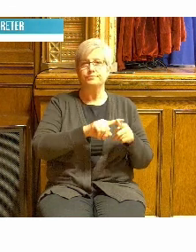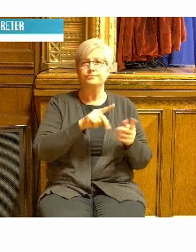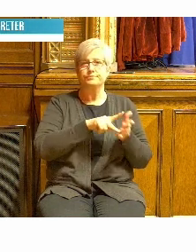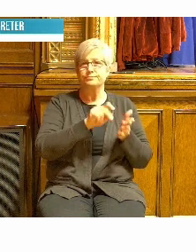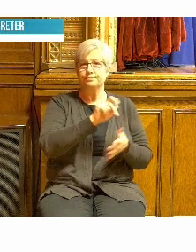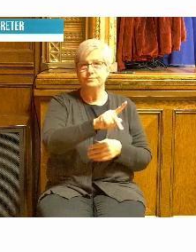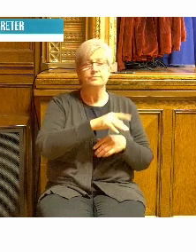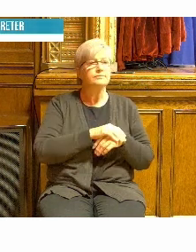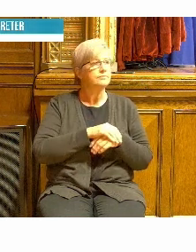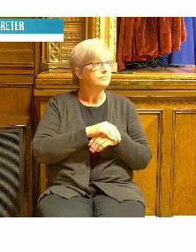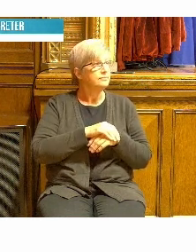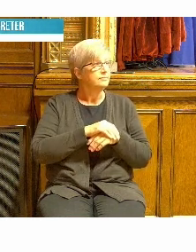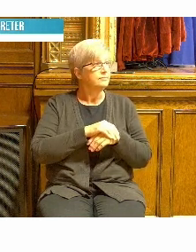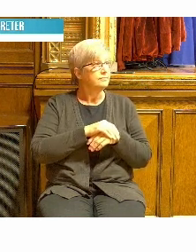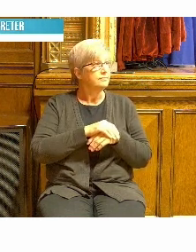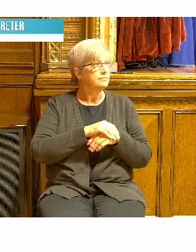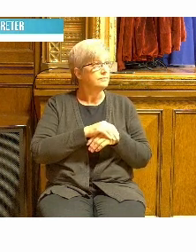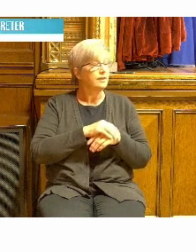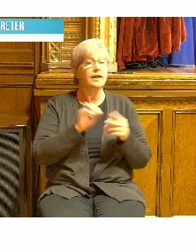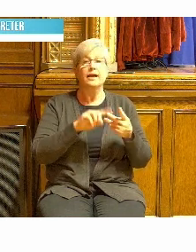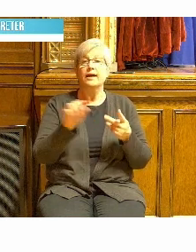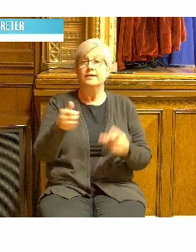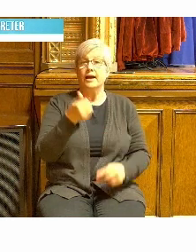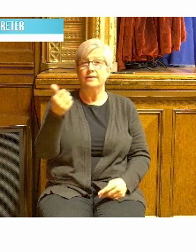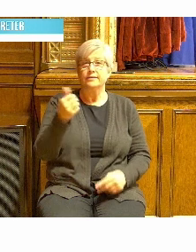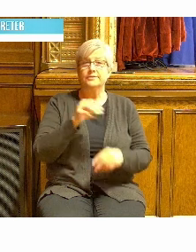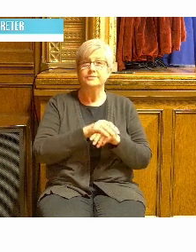towards reparation. Another thing,